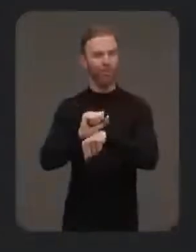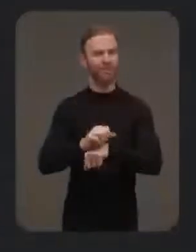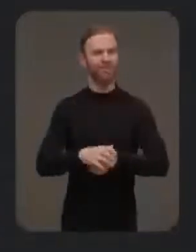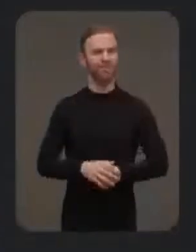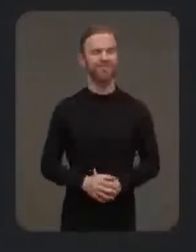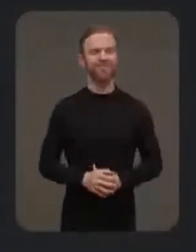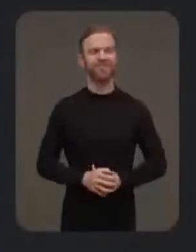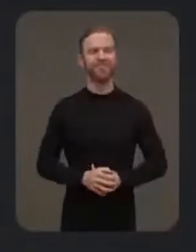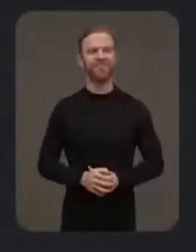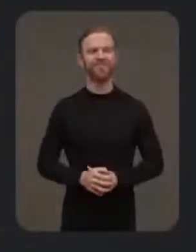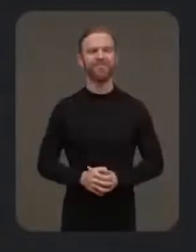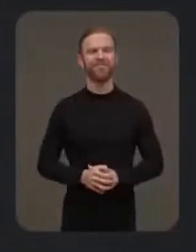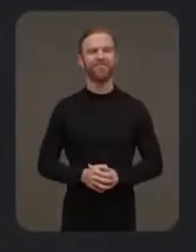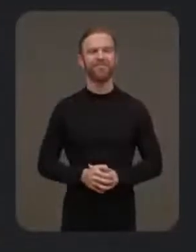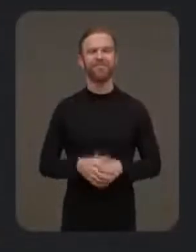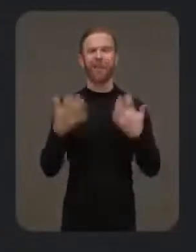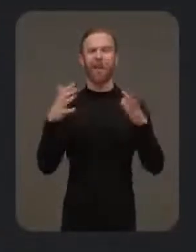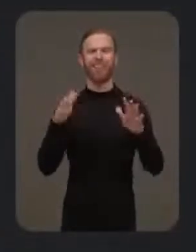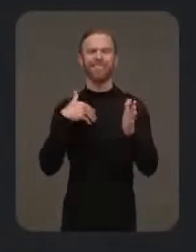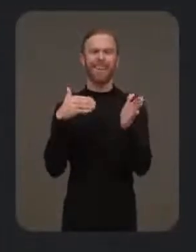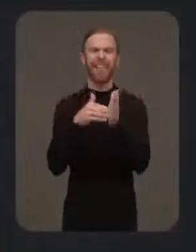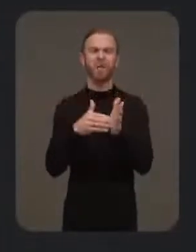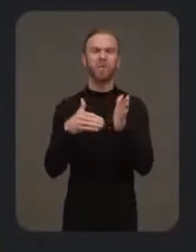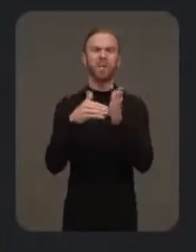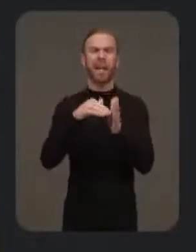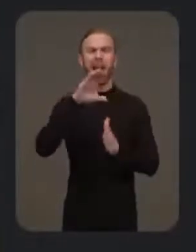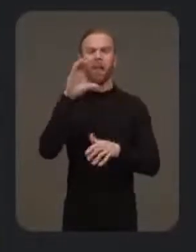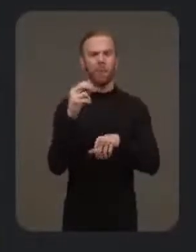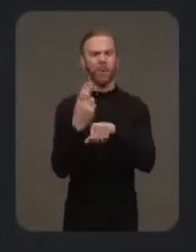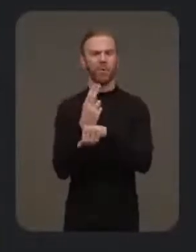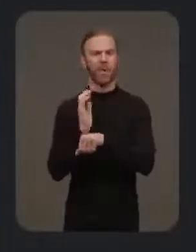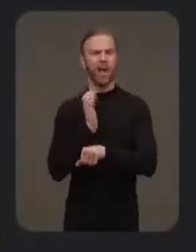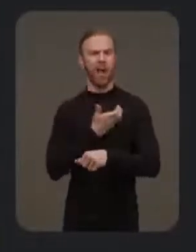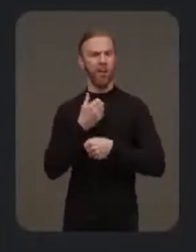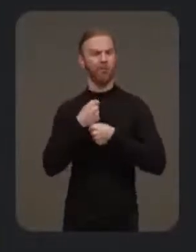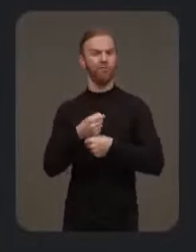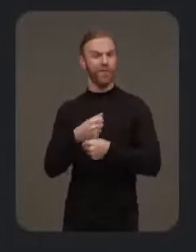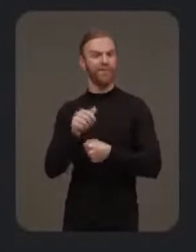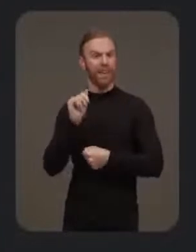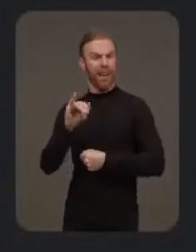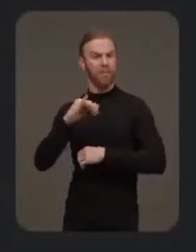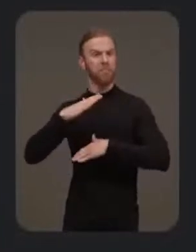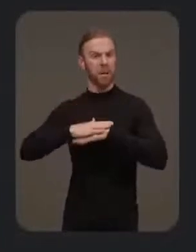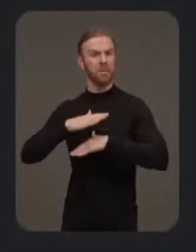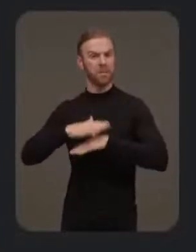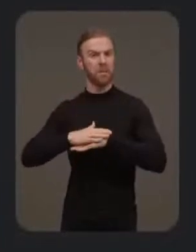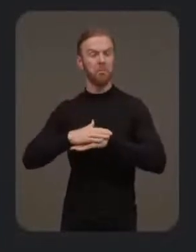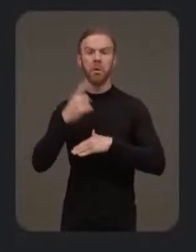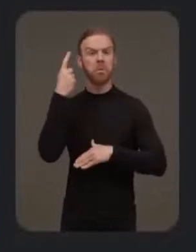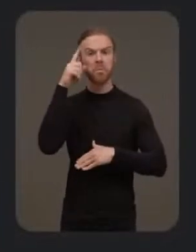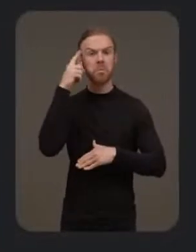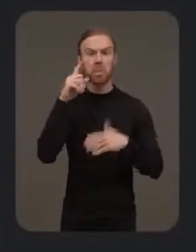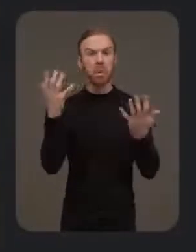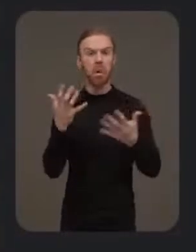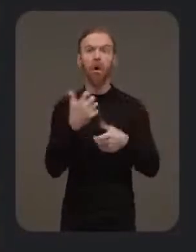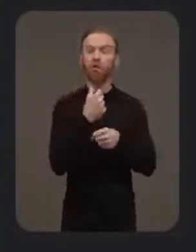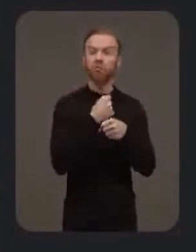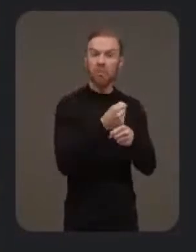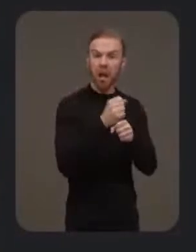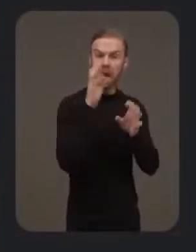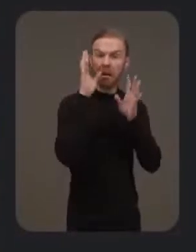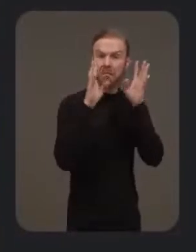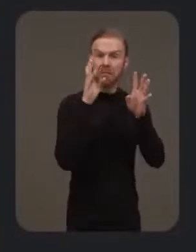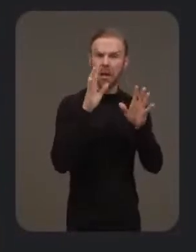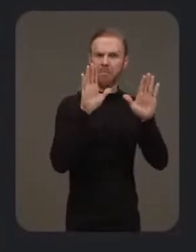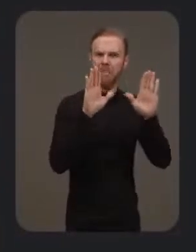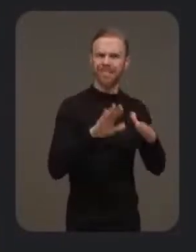work. There are already thousands of companies using our generative AI platform to create